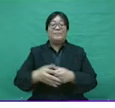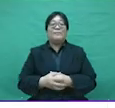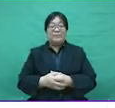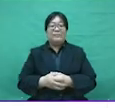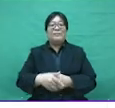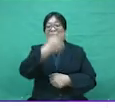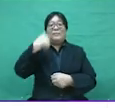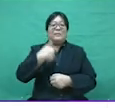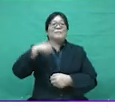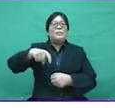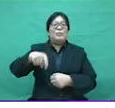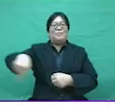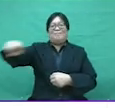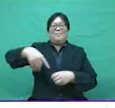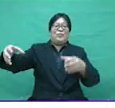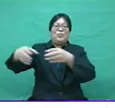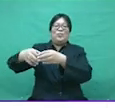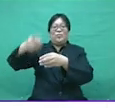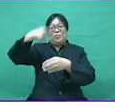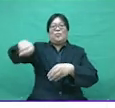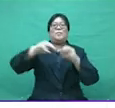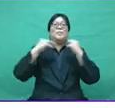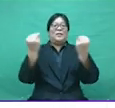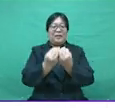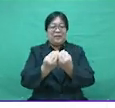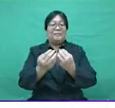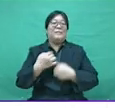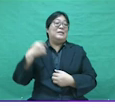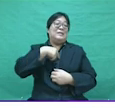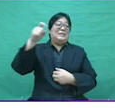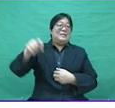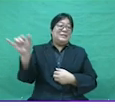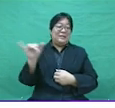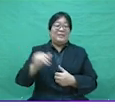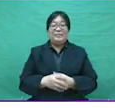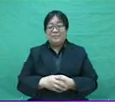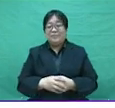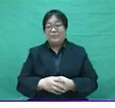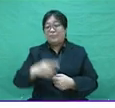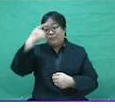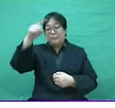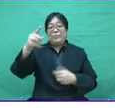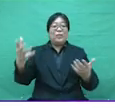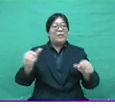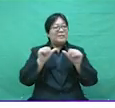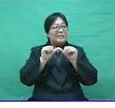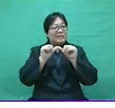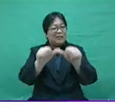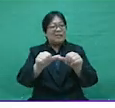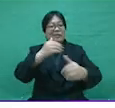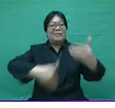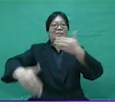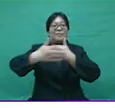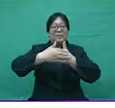because we need them for our society, and we need them also for a